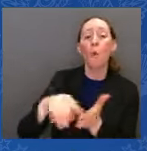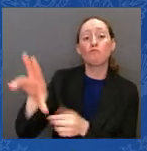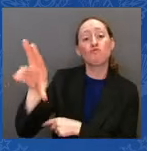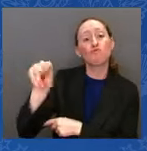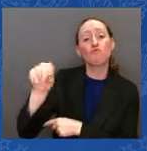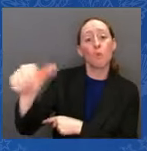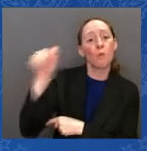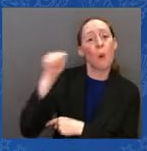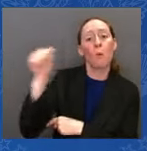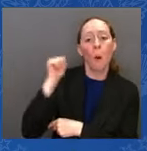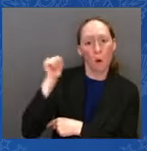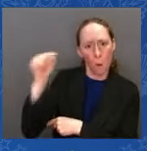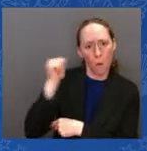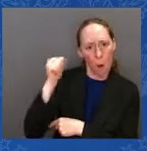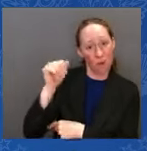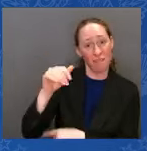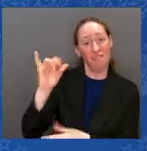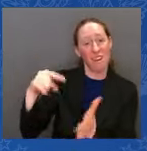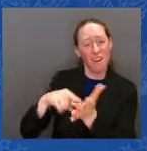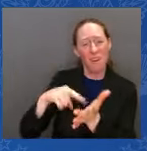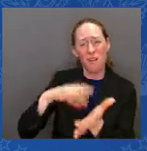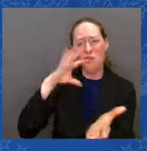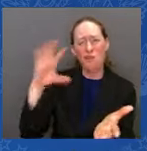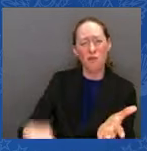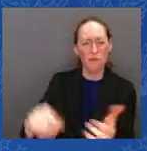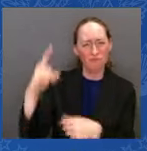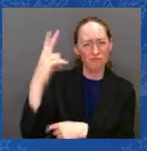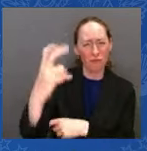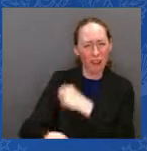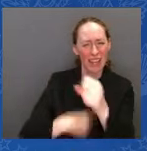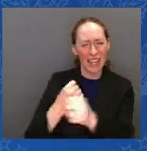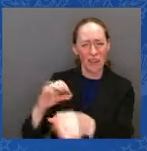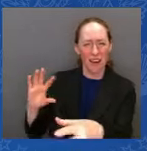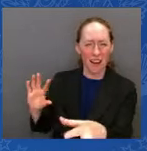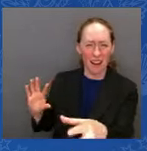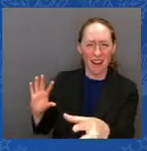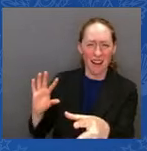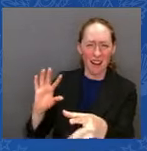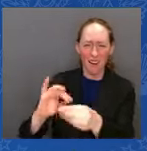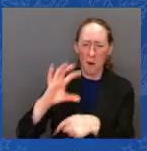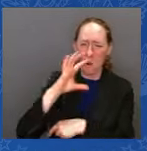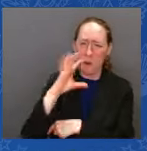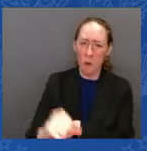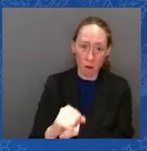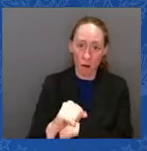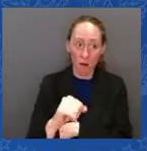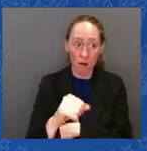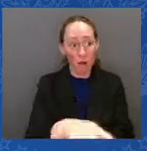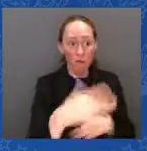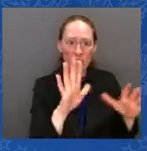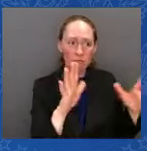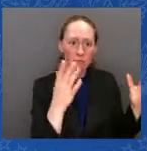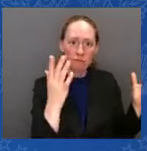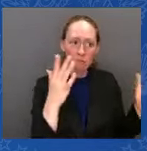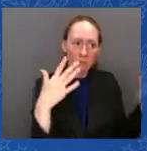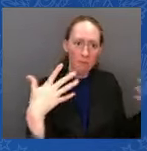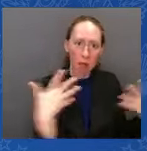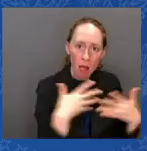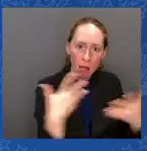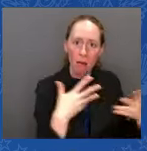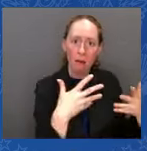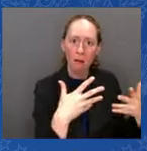we've already incurred over the last couple hundred years, unless we give in to their threats and demands as to what they think we should be doing with regard to the budget. This